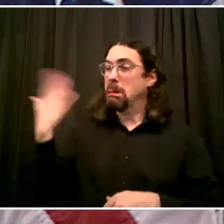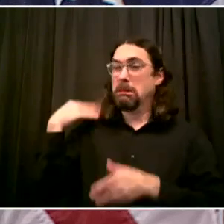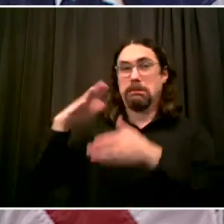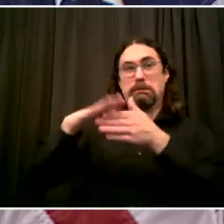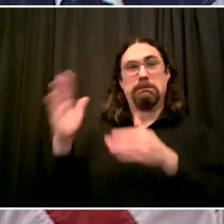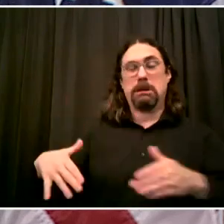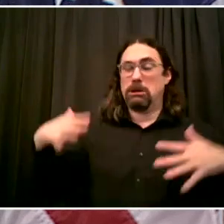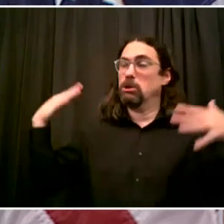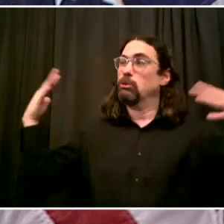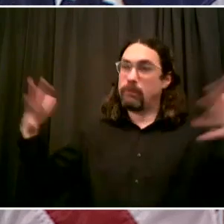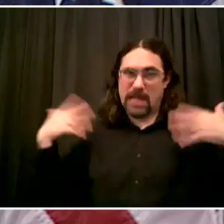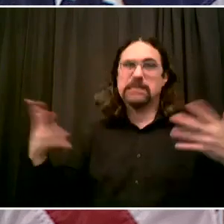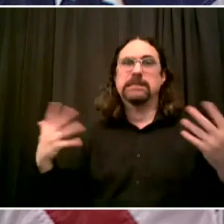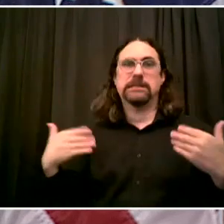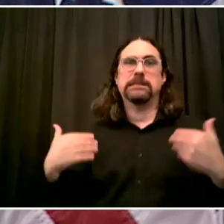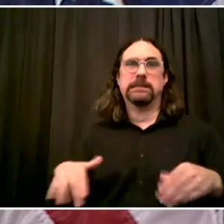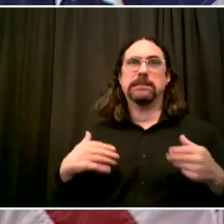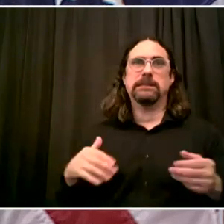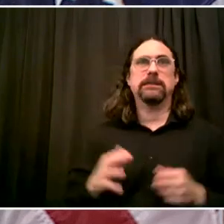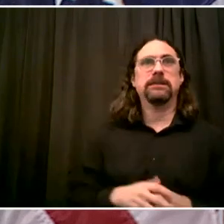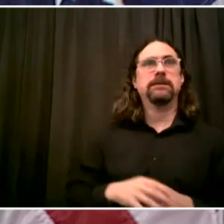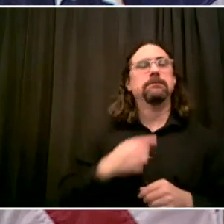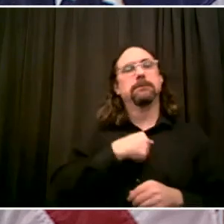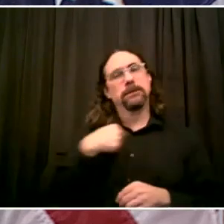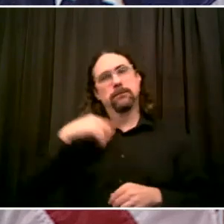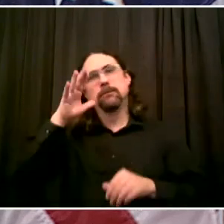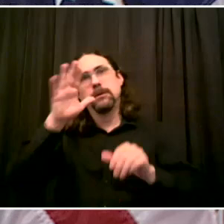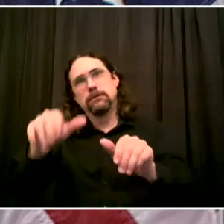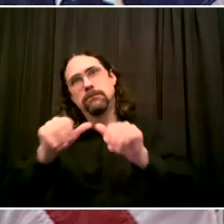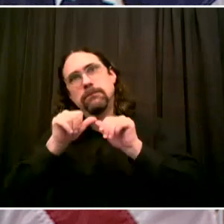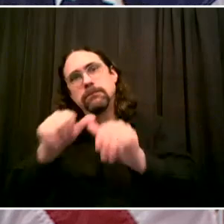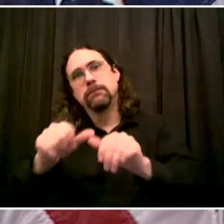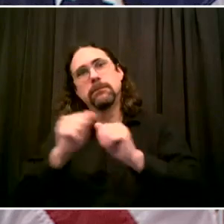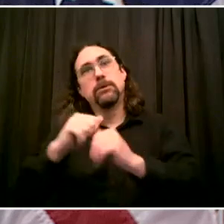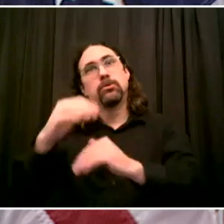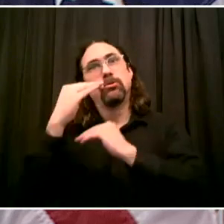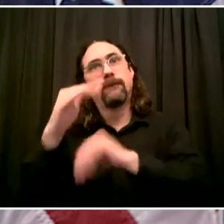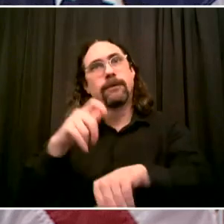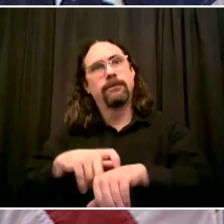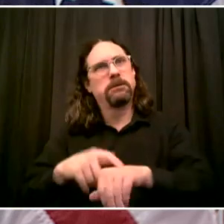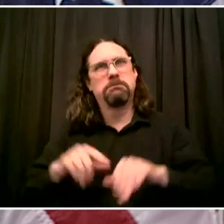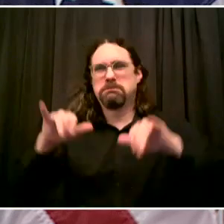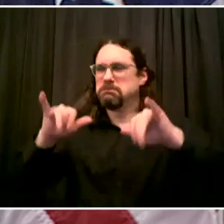curfew throughout the week, as I originally stated. Always